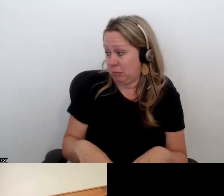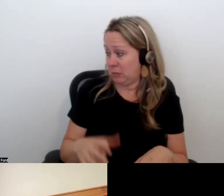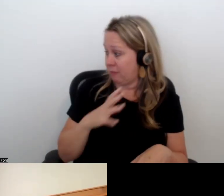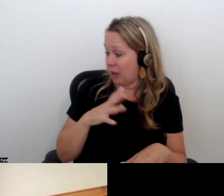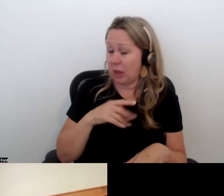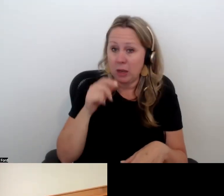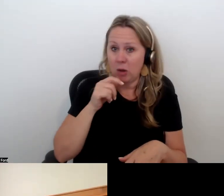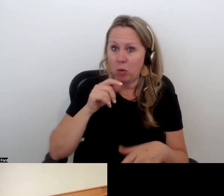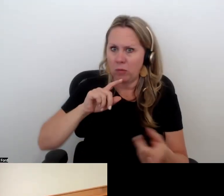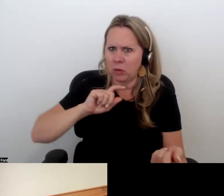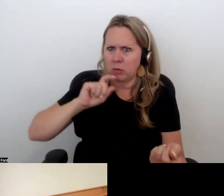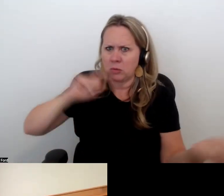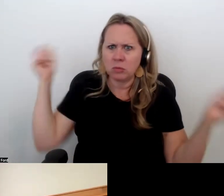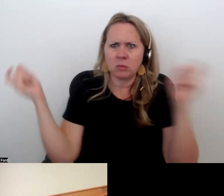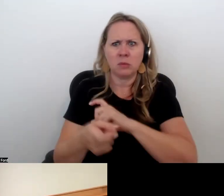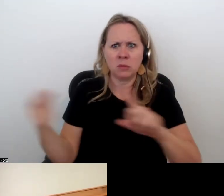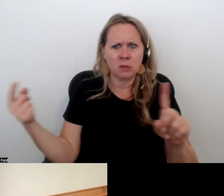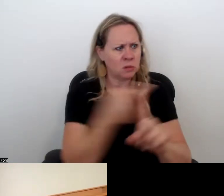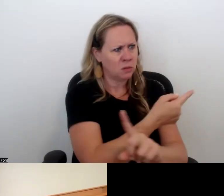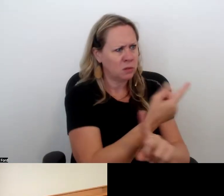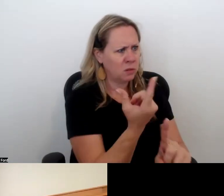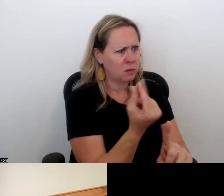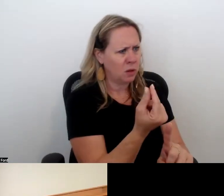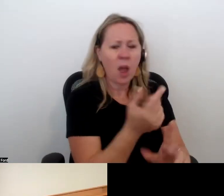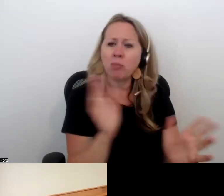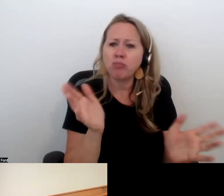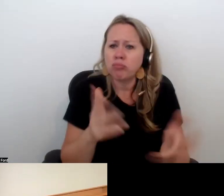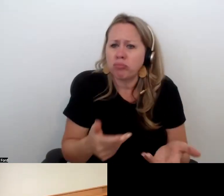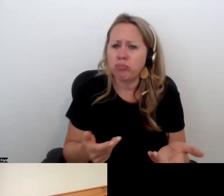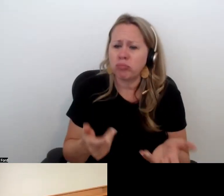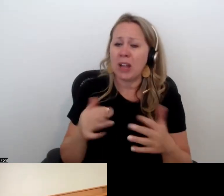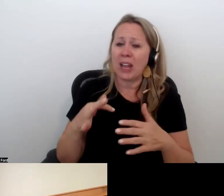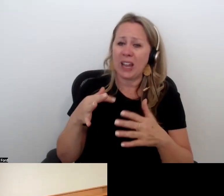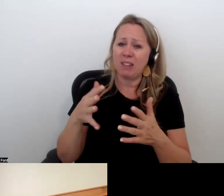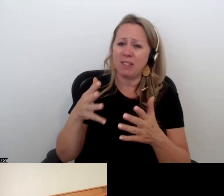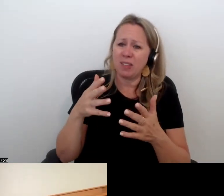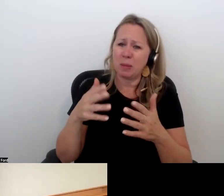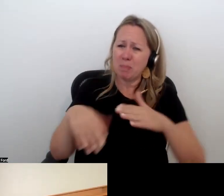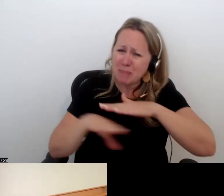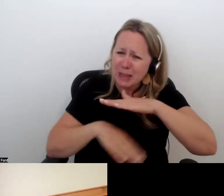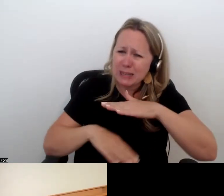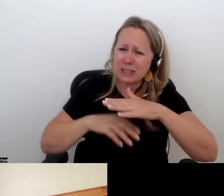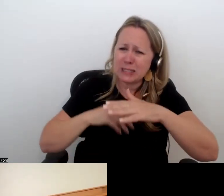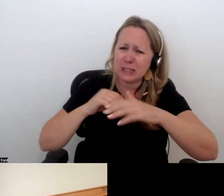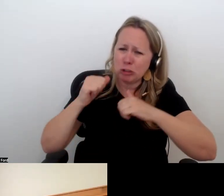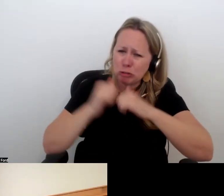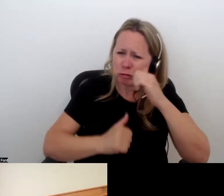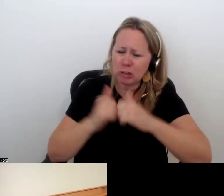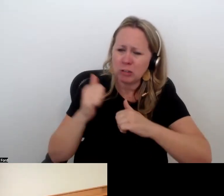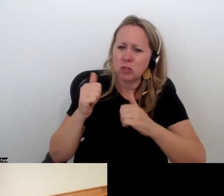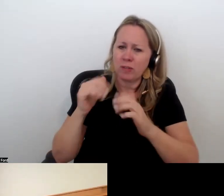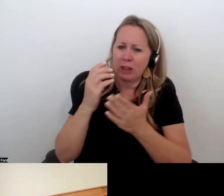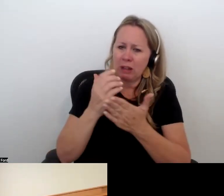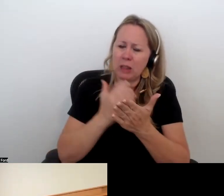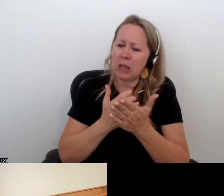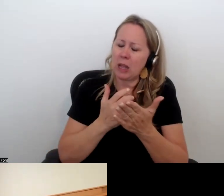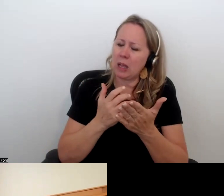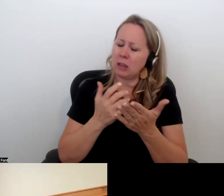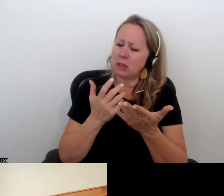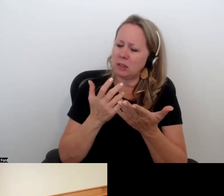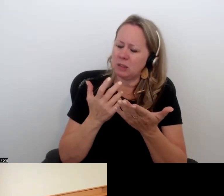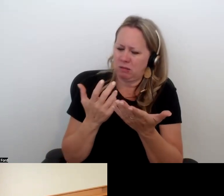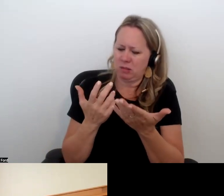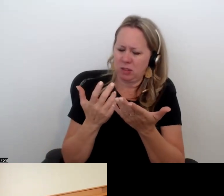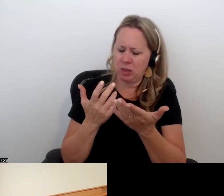going to solve a problem. If basically the course, the infrastructure is set up where it will meet most of